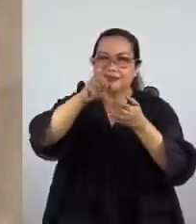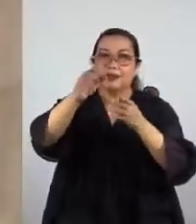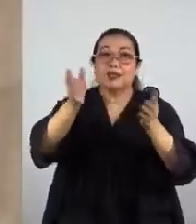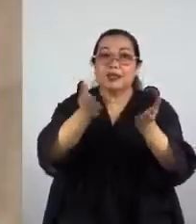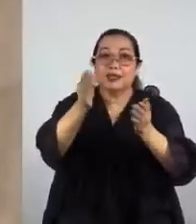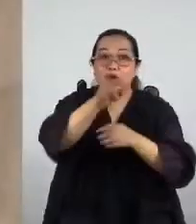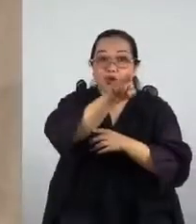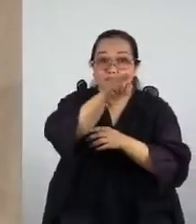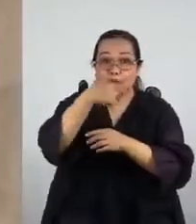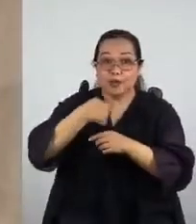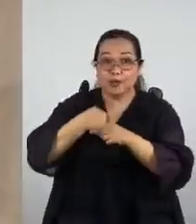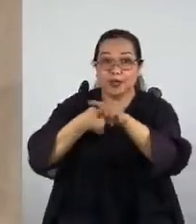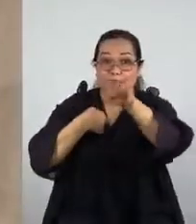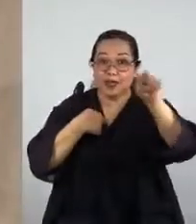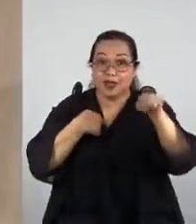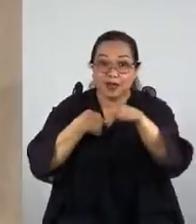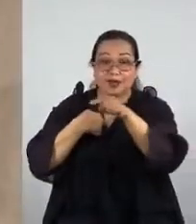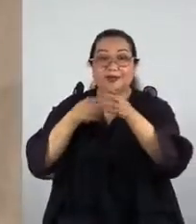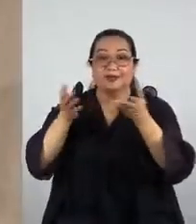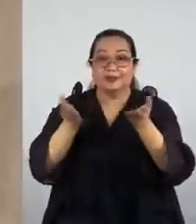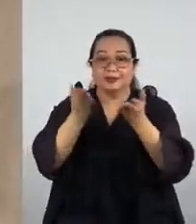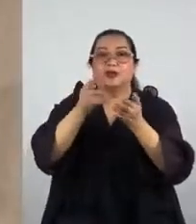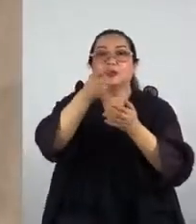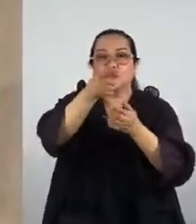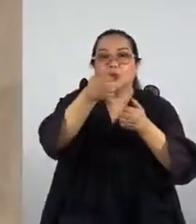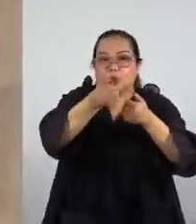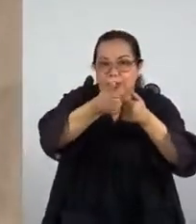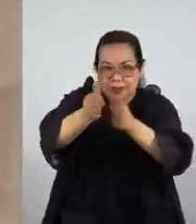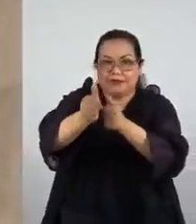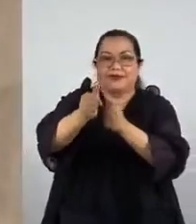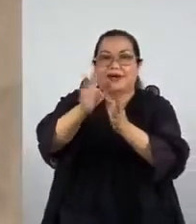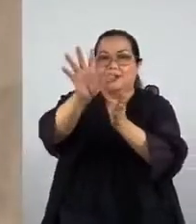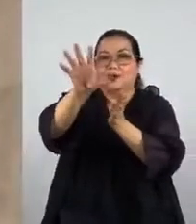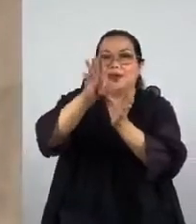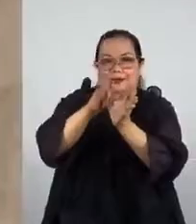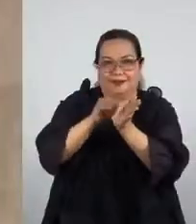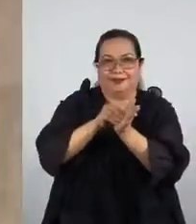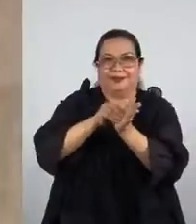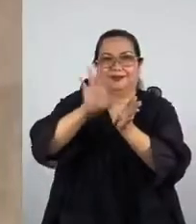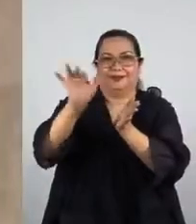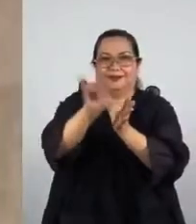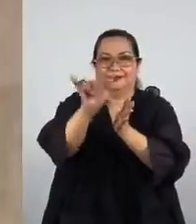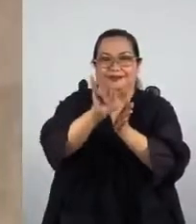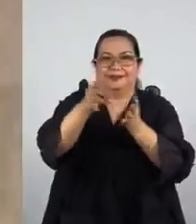us to be like this cloud of witnesses. He said,